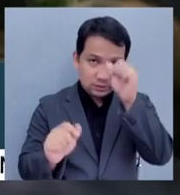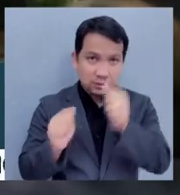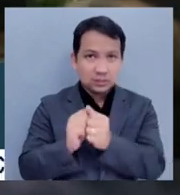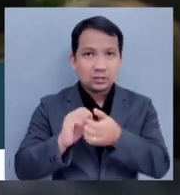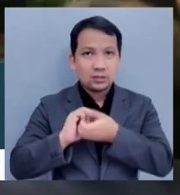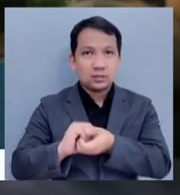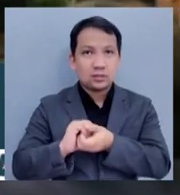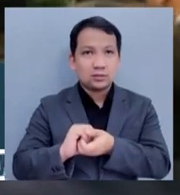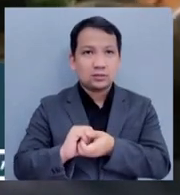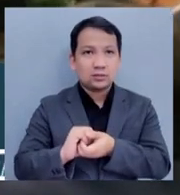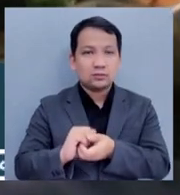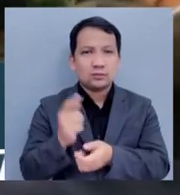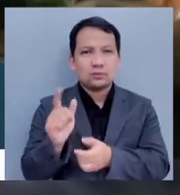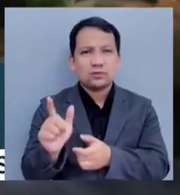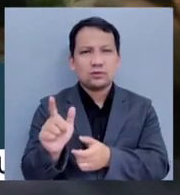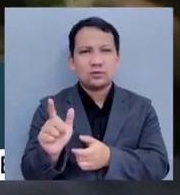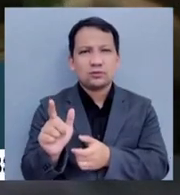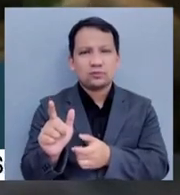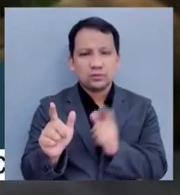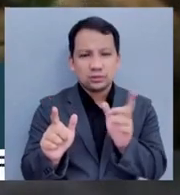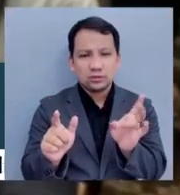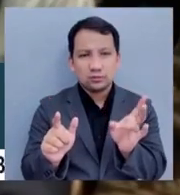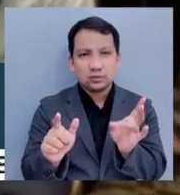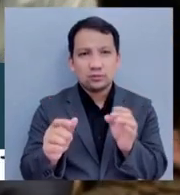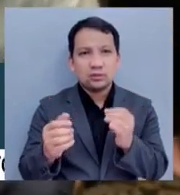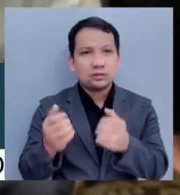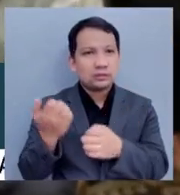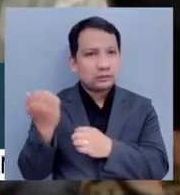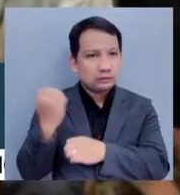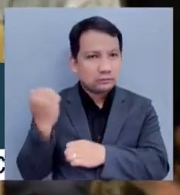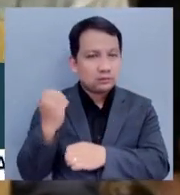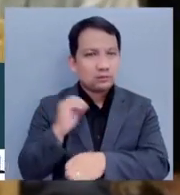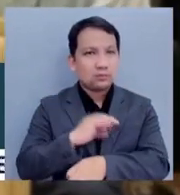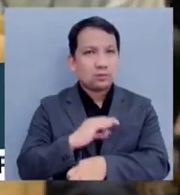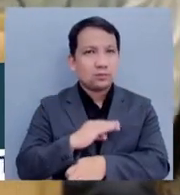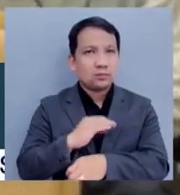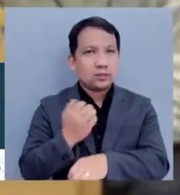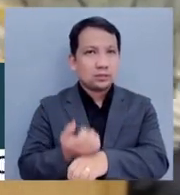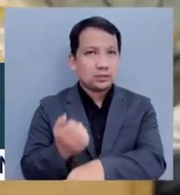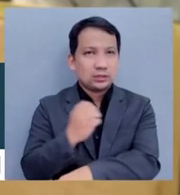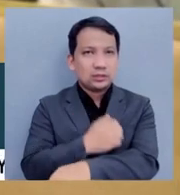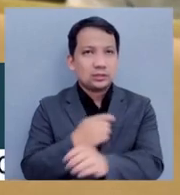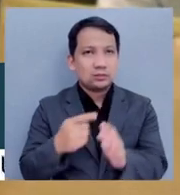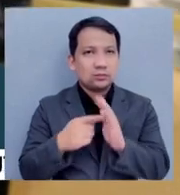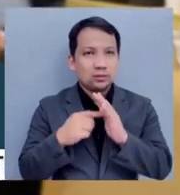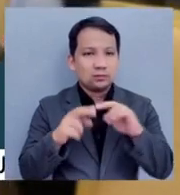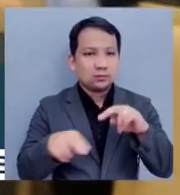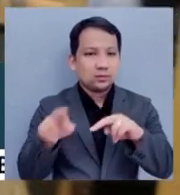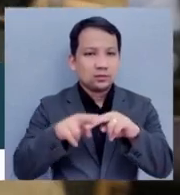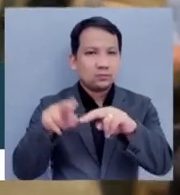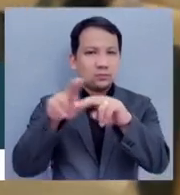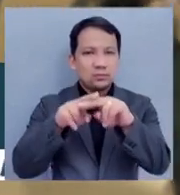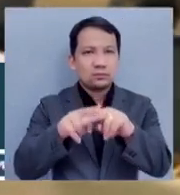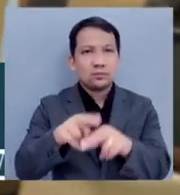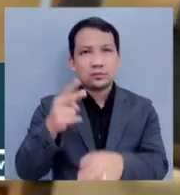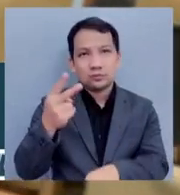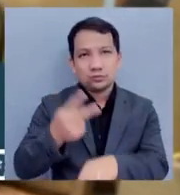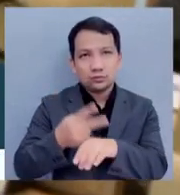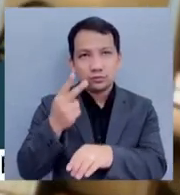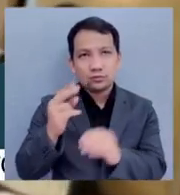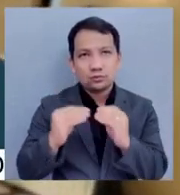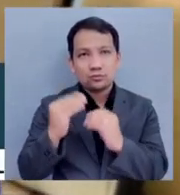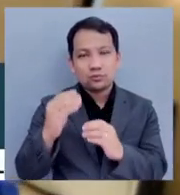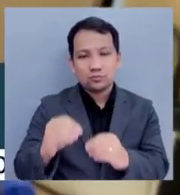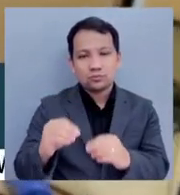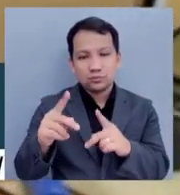net zero by 2070 and expects its energy requirement to go up by more than 2 times, opening more